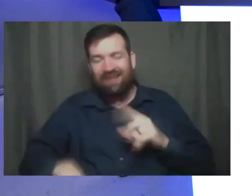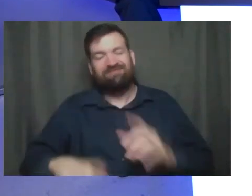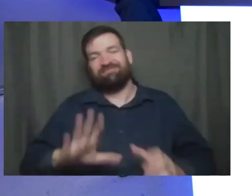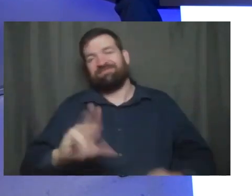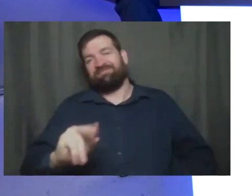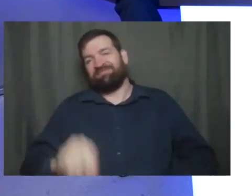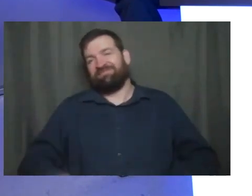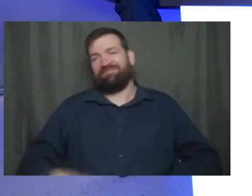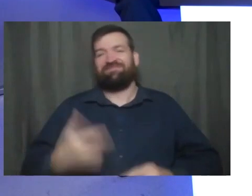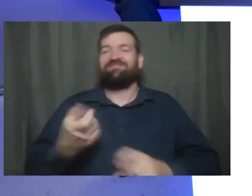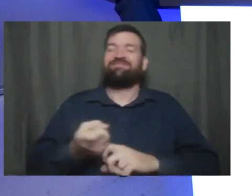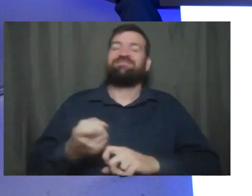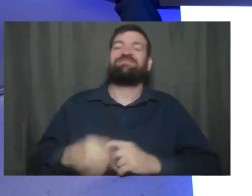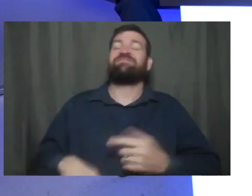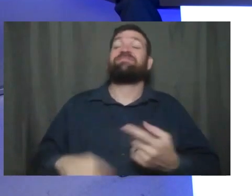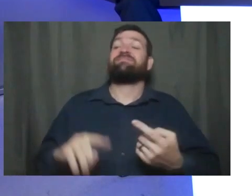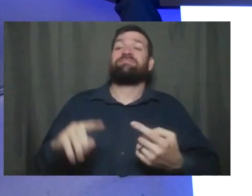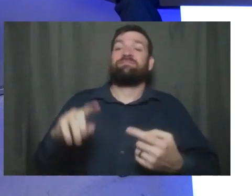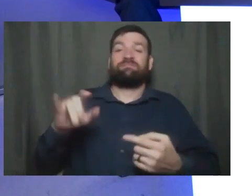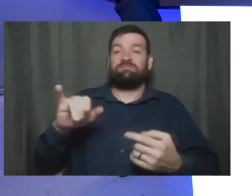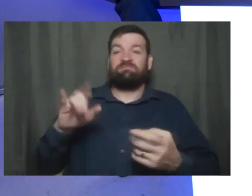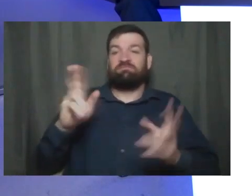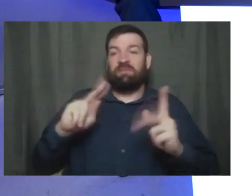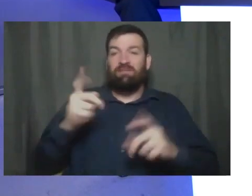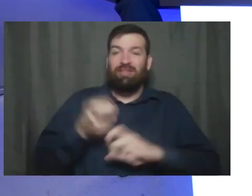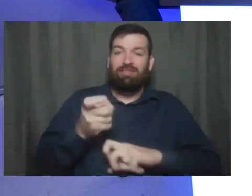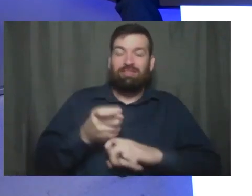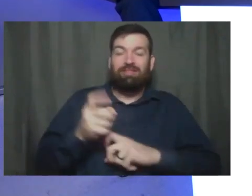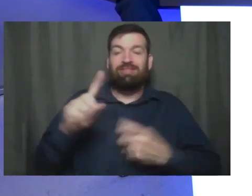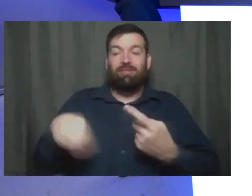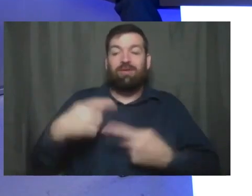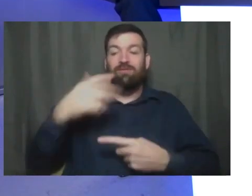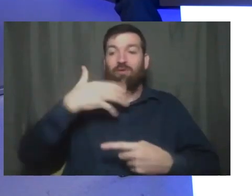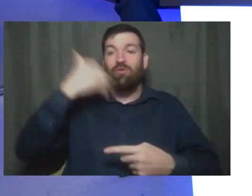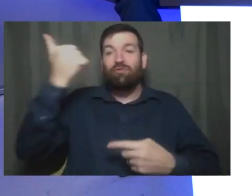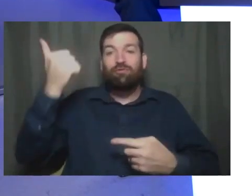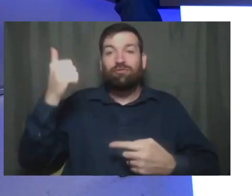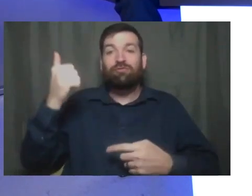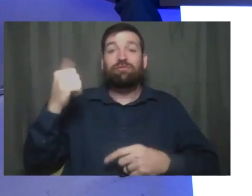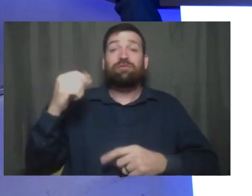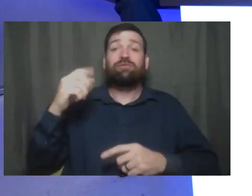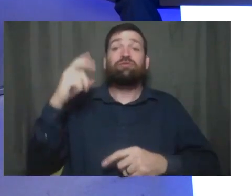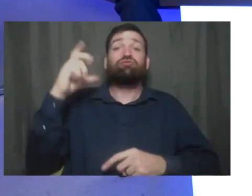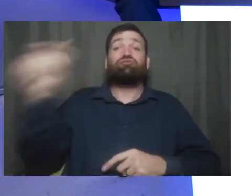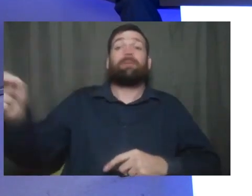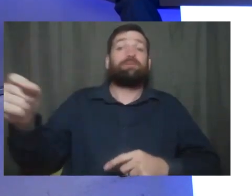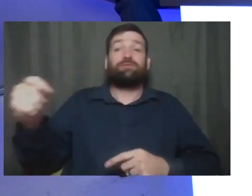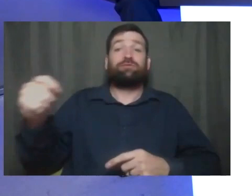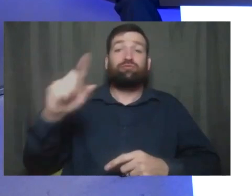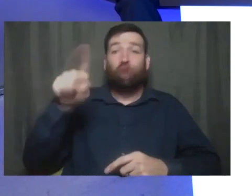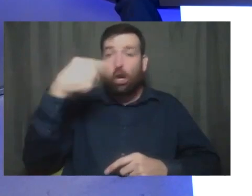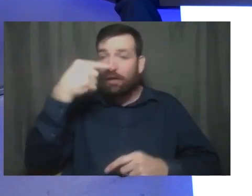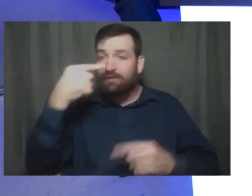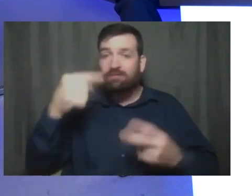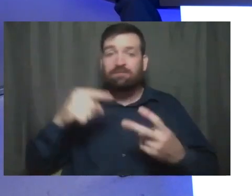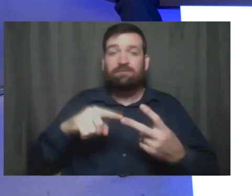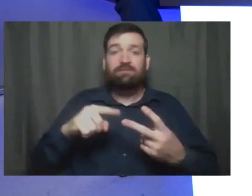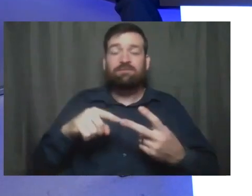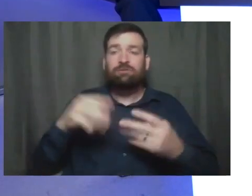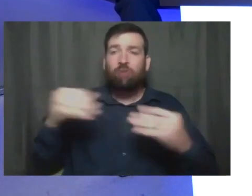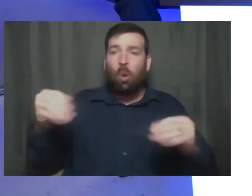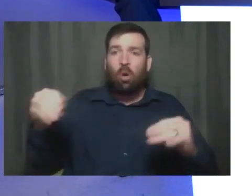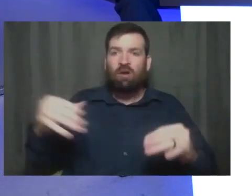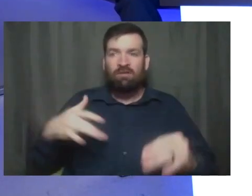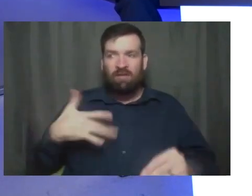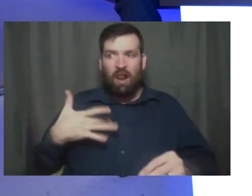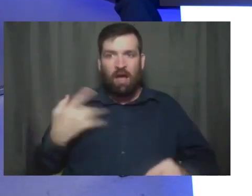kids, people joke when they say, as you get older, trips to Target and the grocery store alone feel like a break. And it's true. I find myself